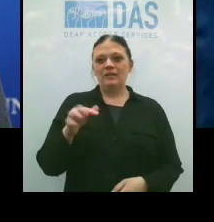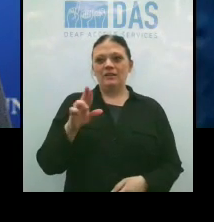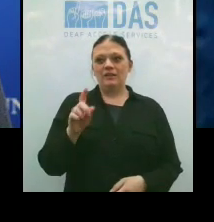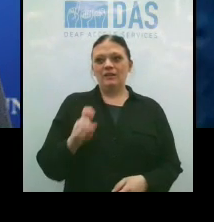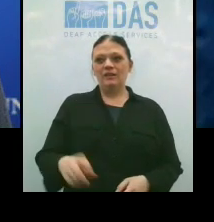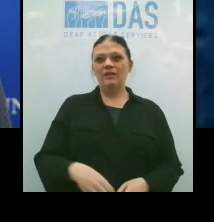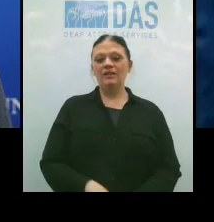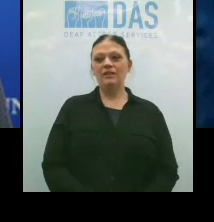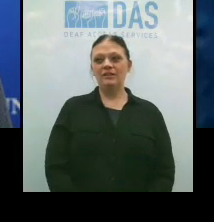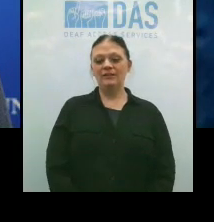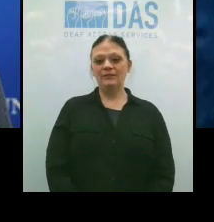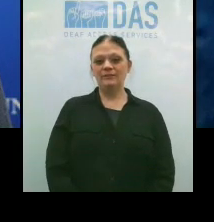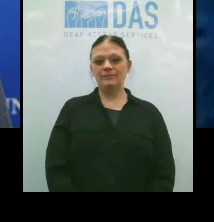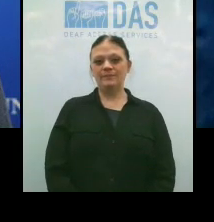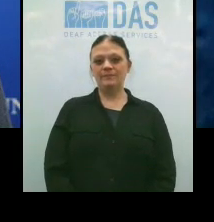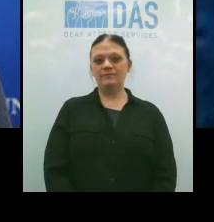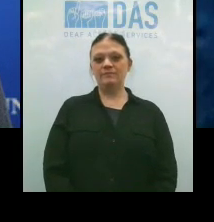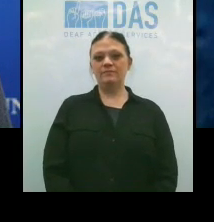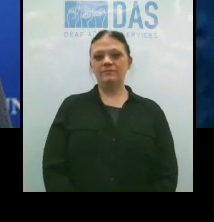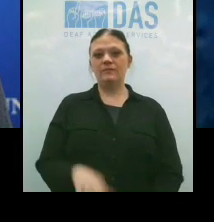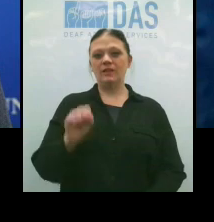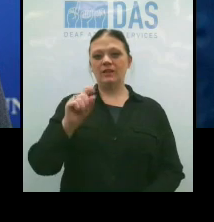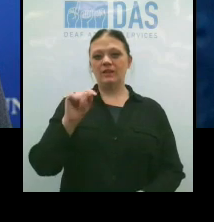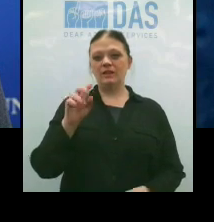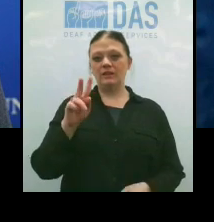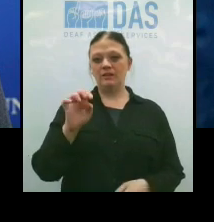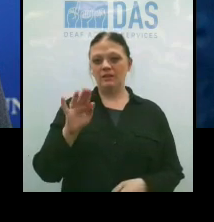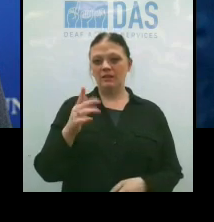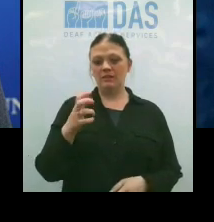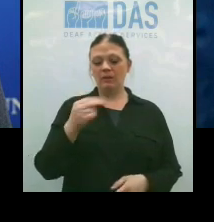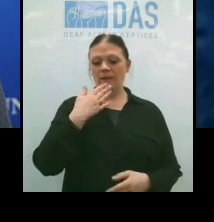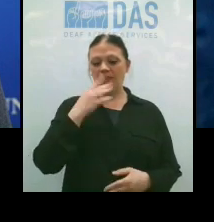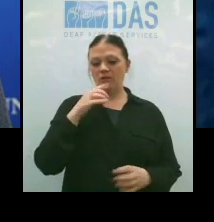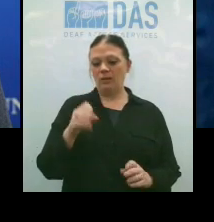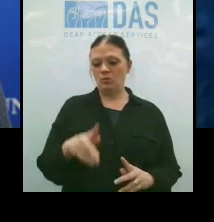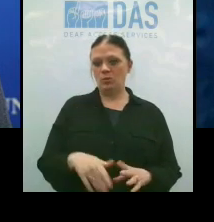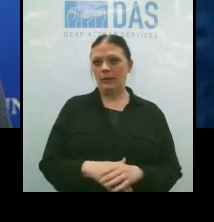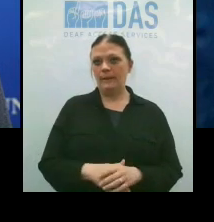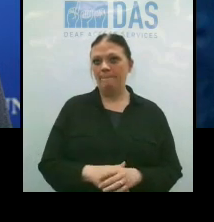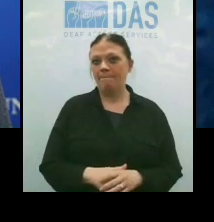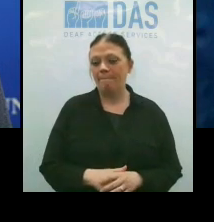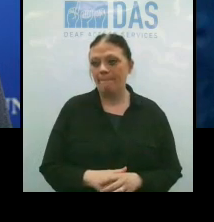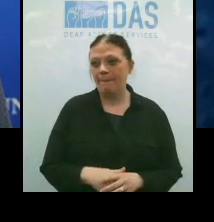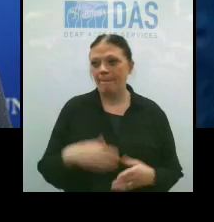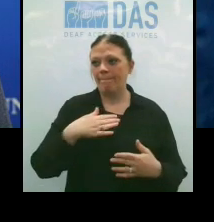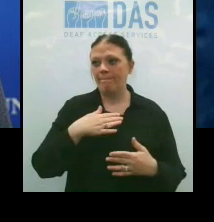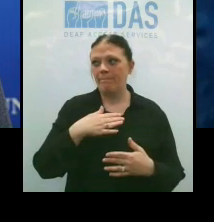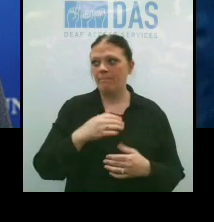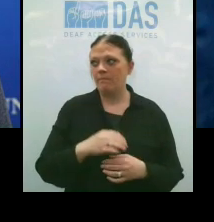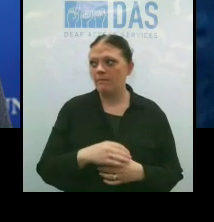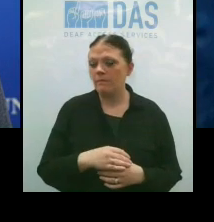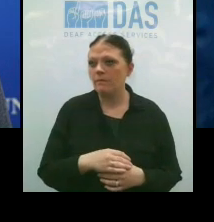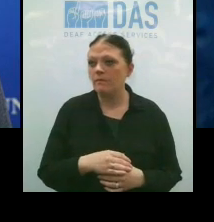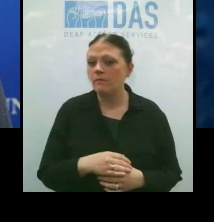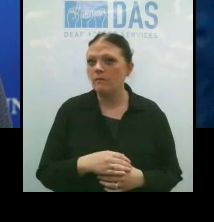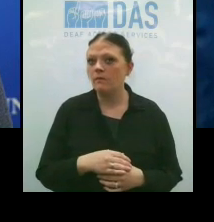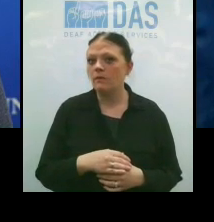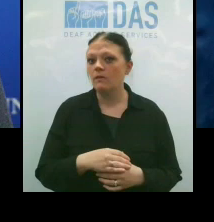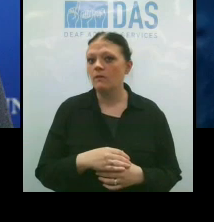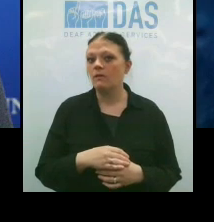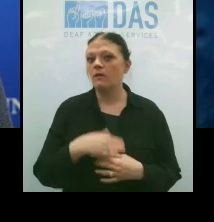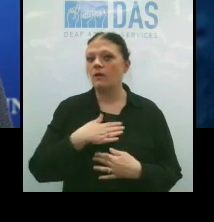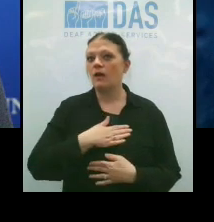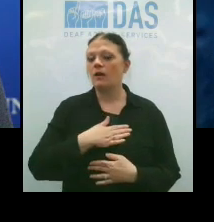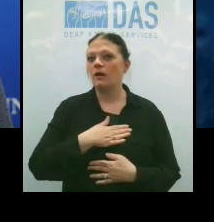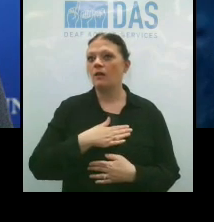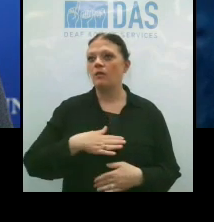there? Yeah, Steve Brown's on the call. Thank you for the opportunity. I appreciate that the hospitalization